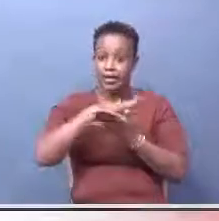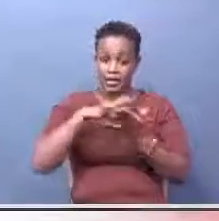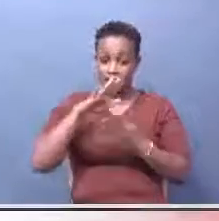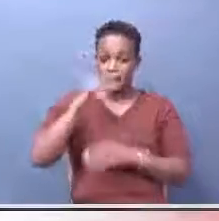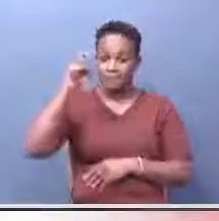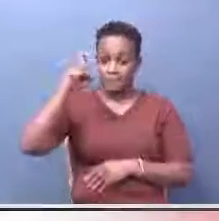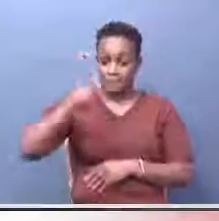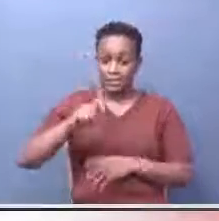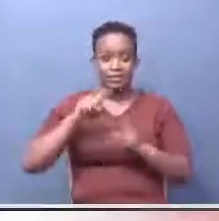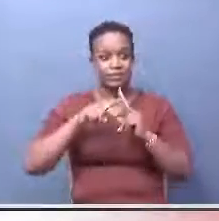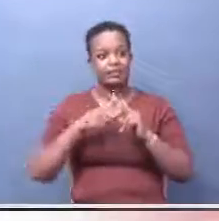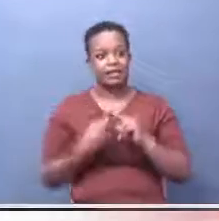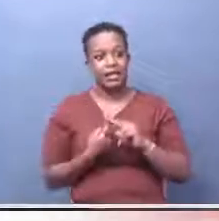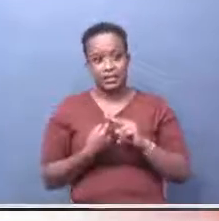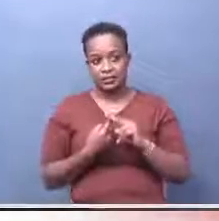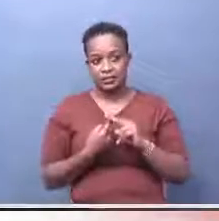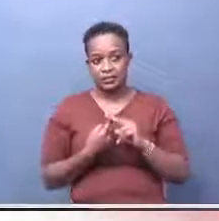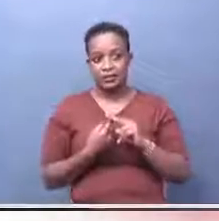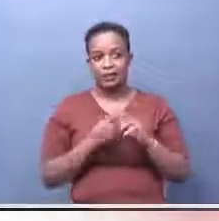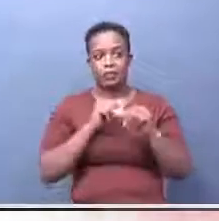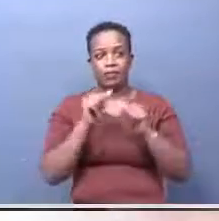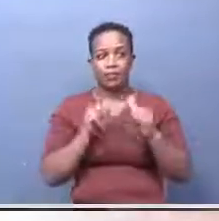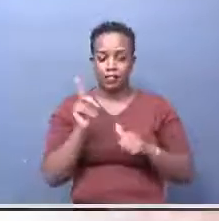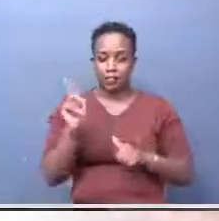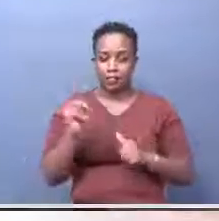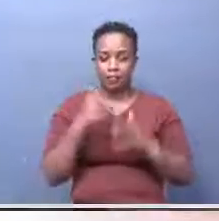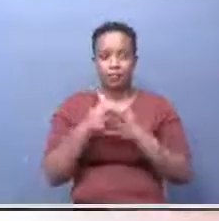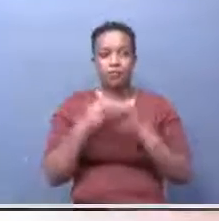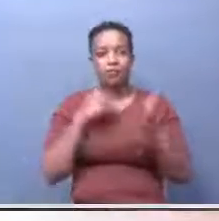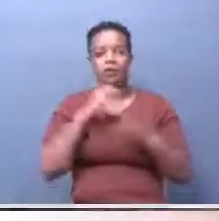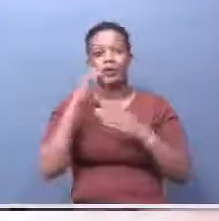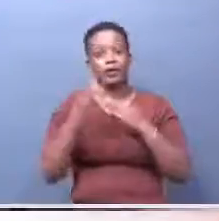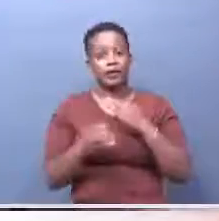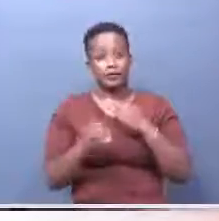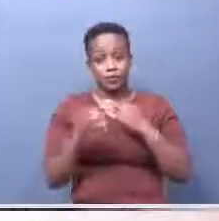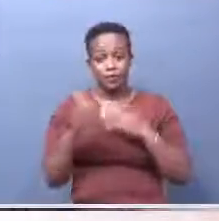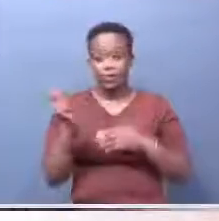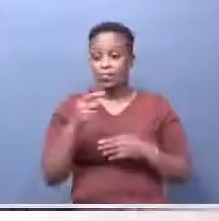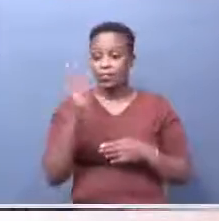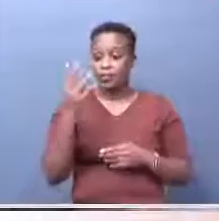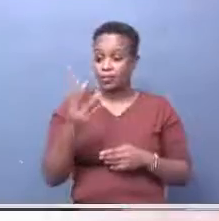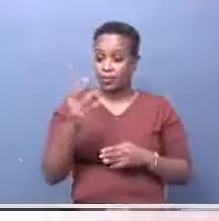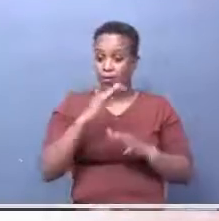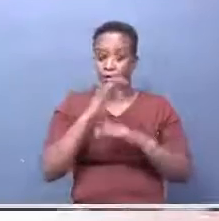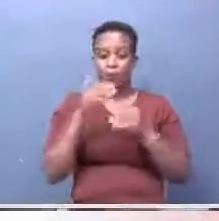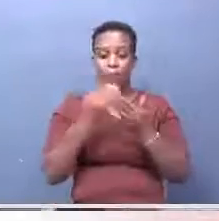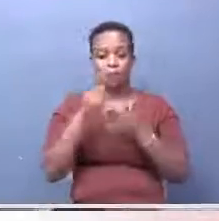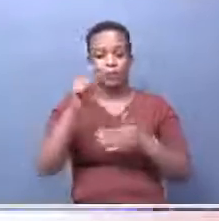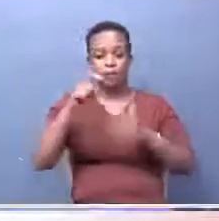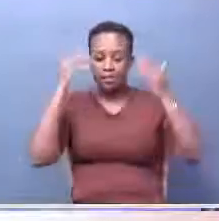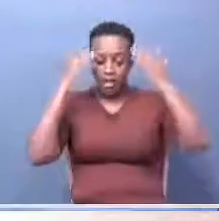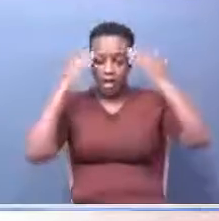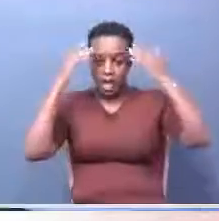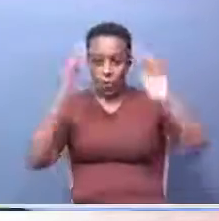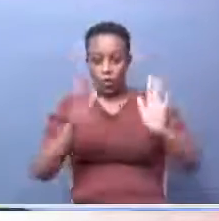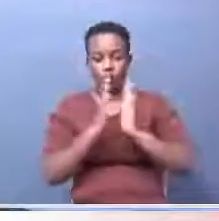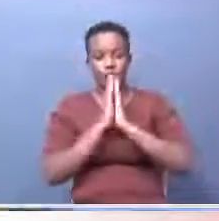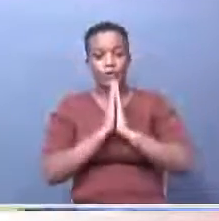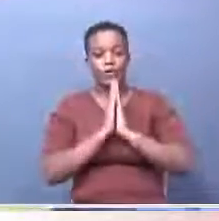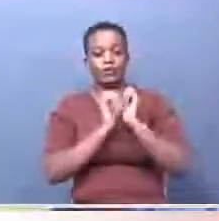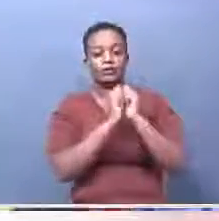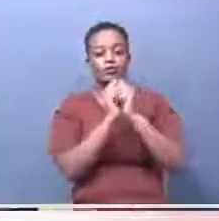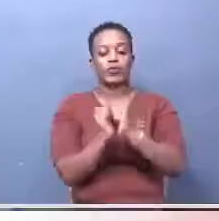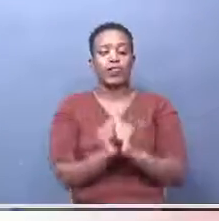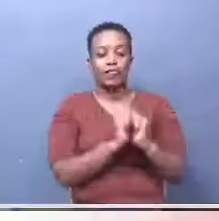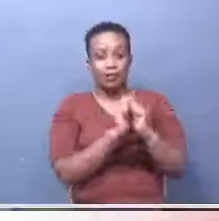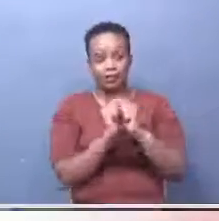this. Let's agree. Before the end of April, everybody should be aware. And at least we pray all of us together. And at